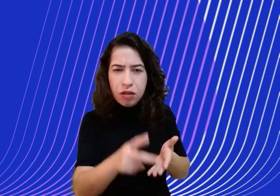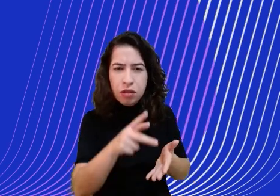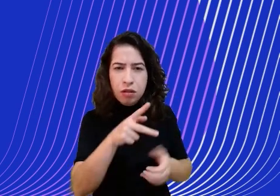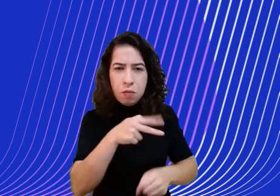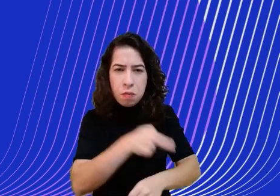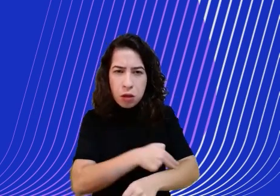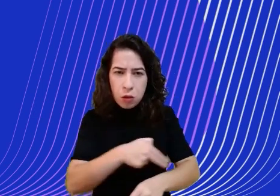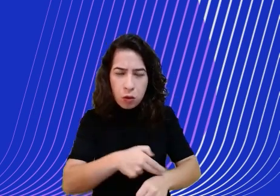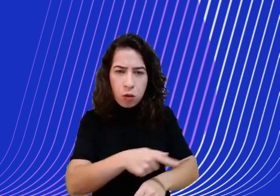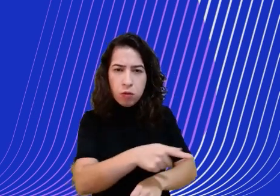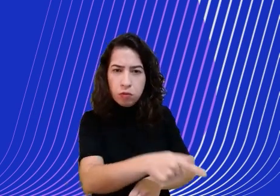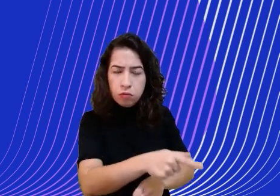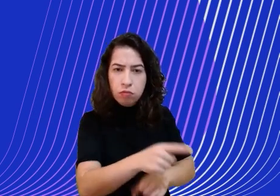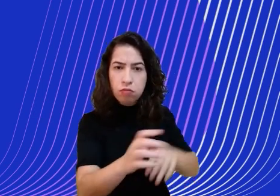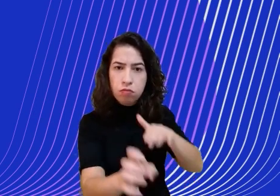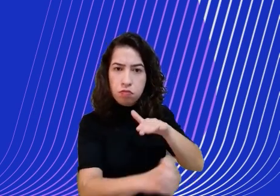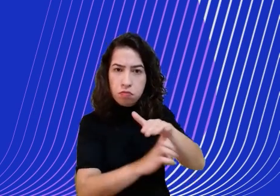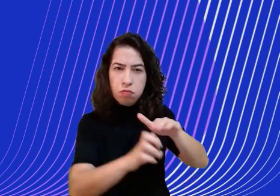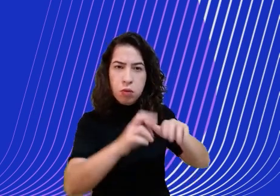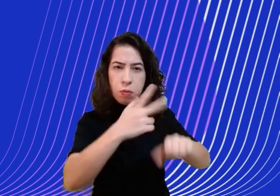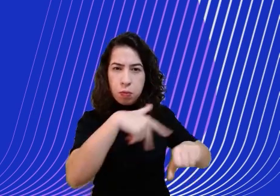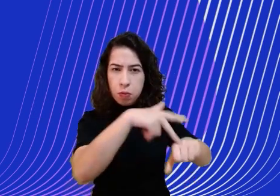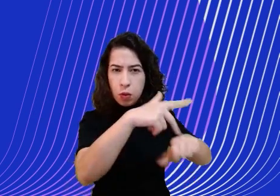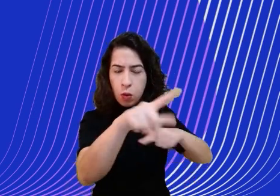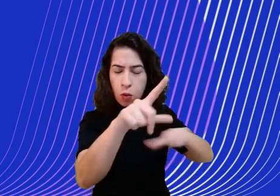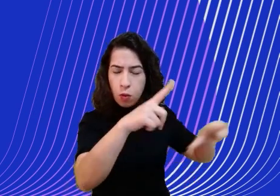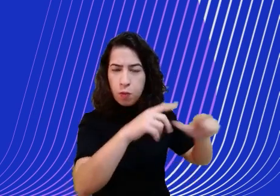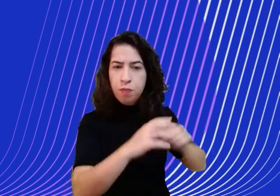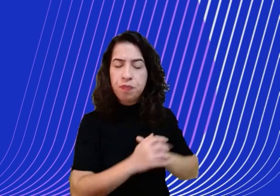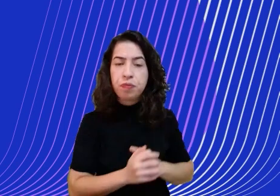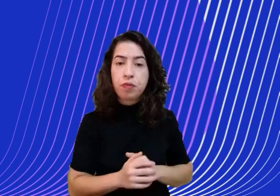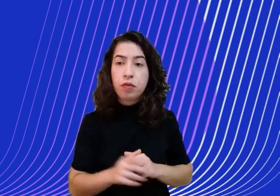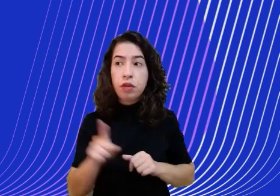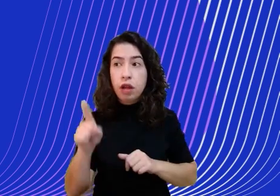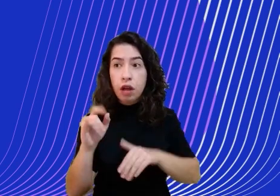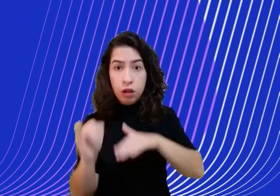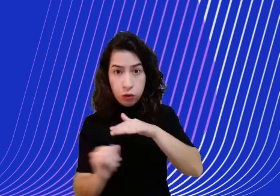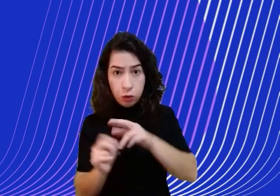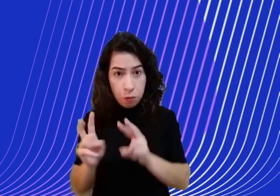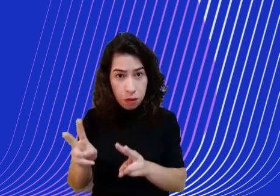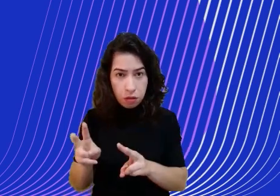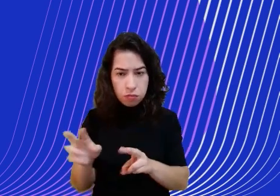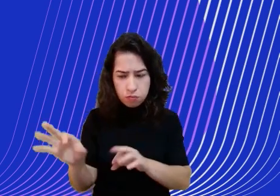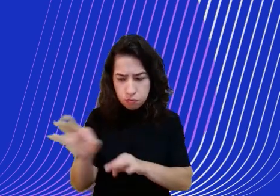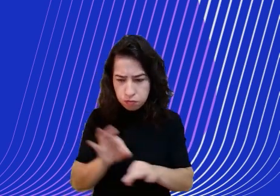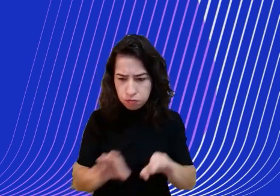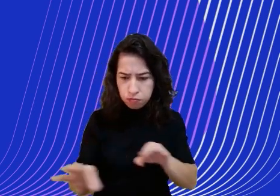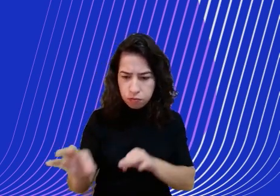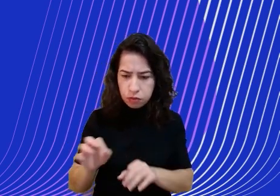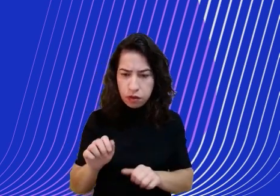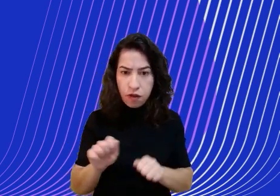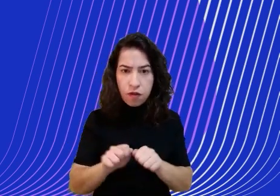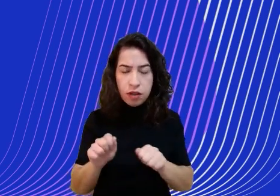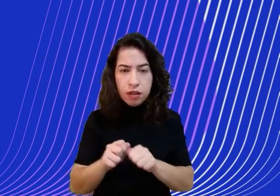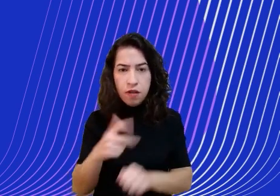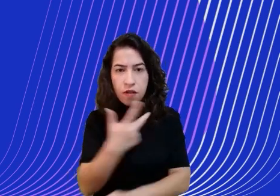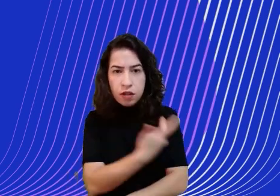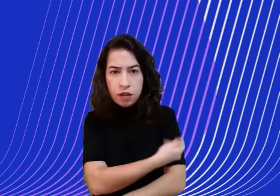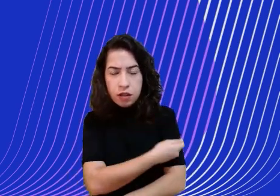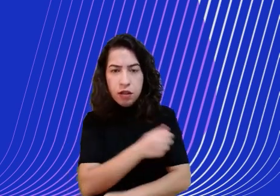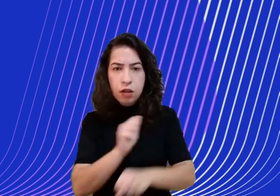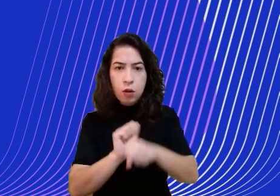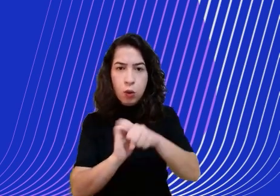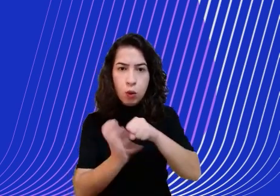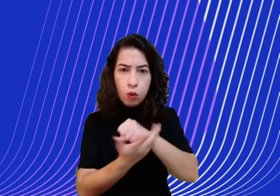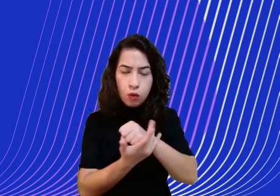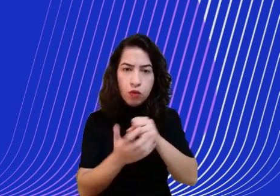multinationals. The same institute works with the development of vaccines for COVID or for Zika